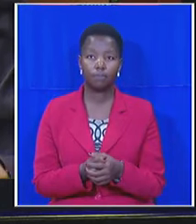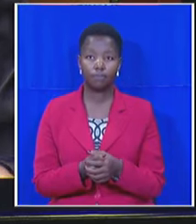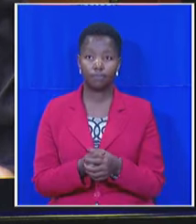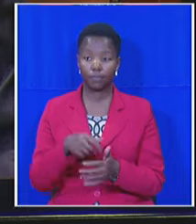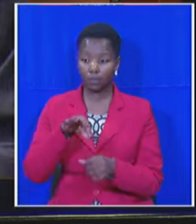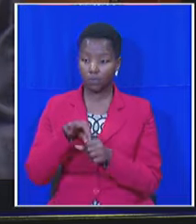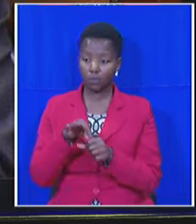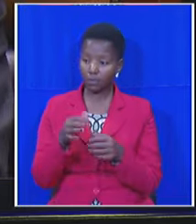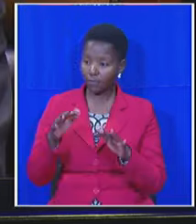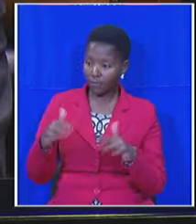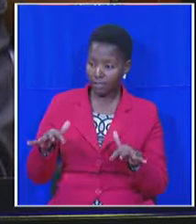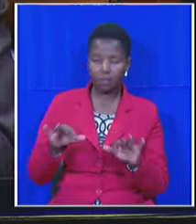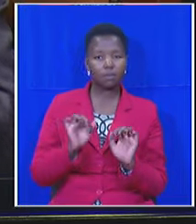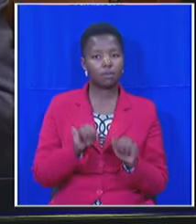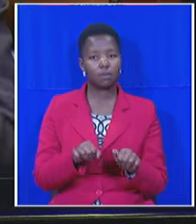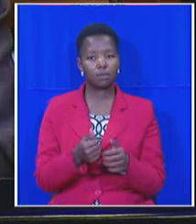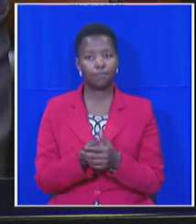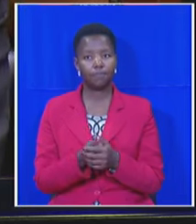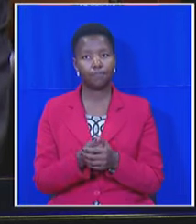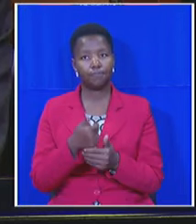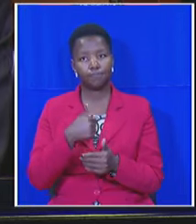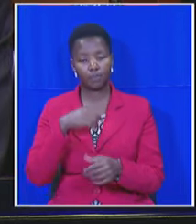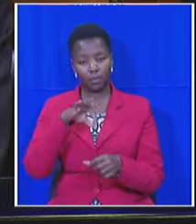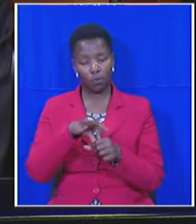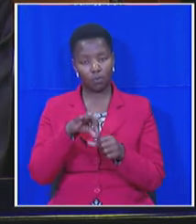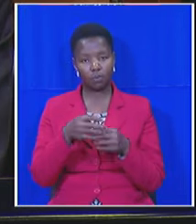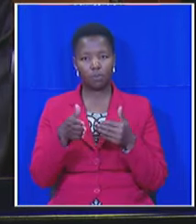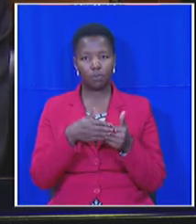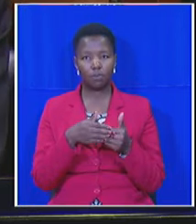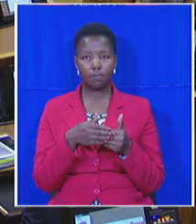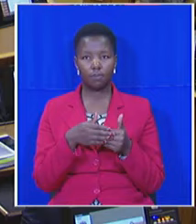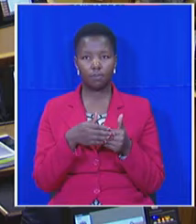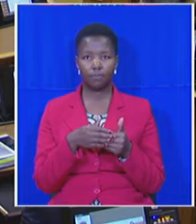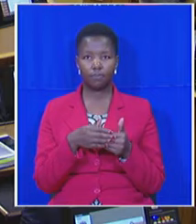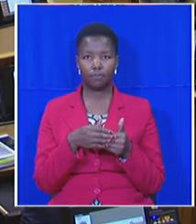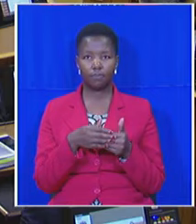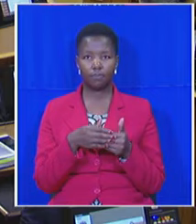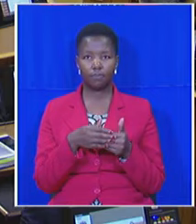voted? The voting session is now closed.